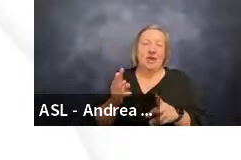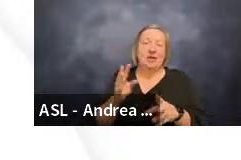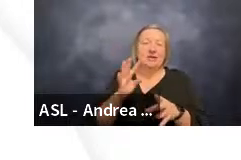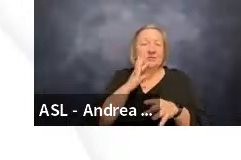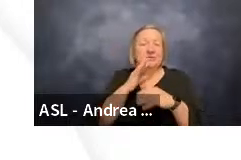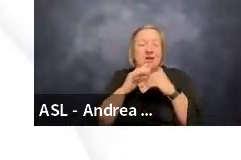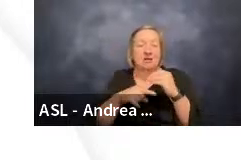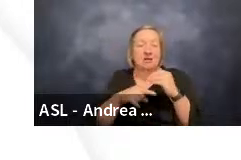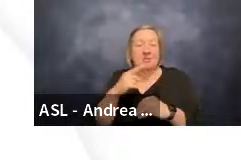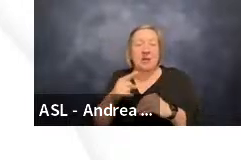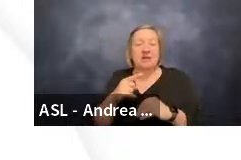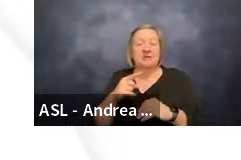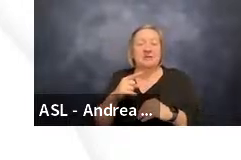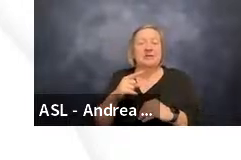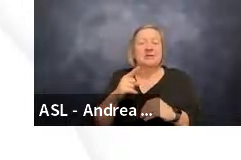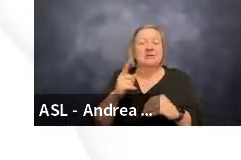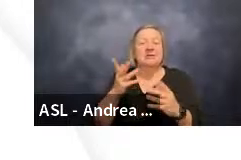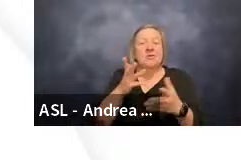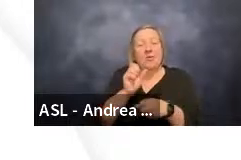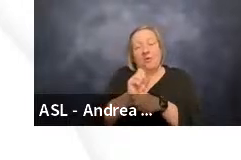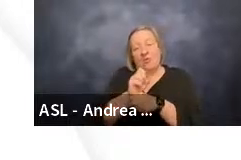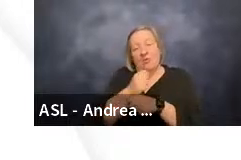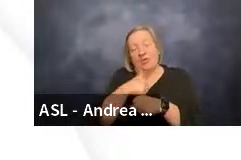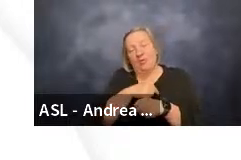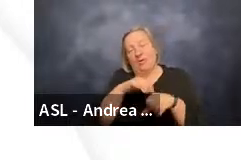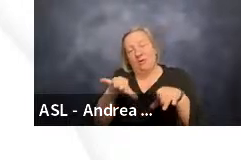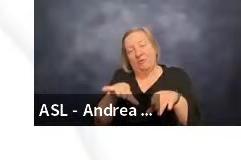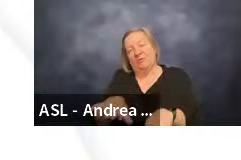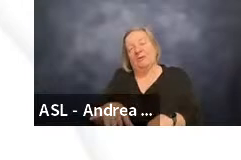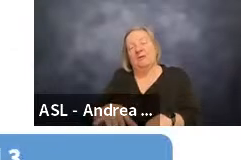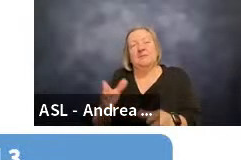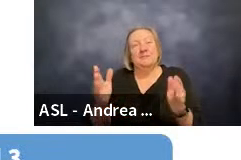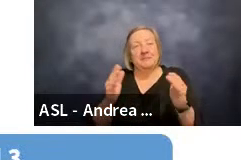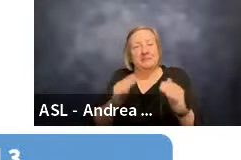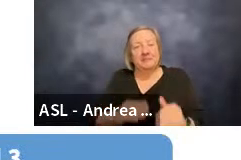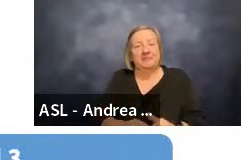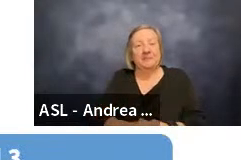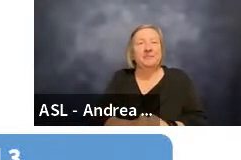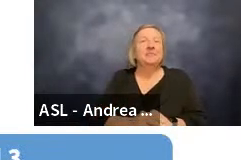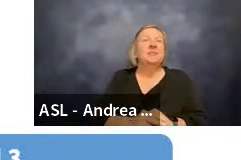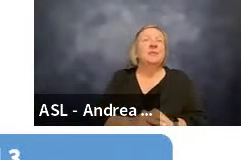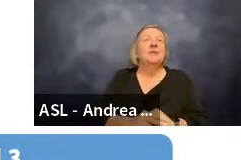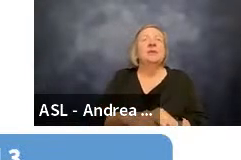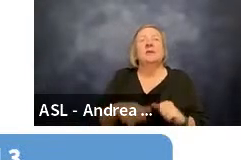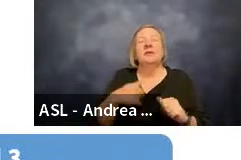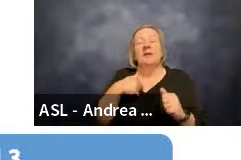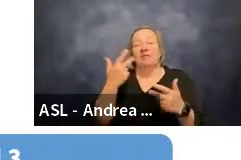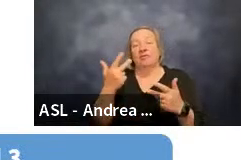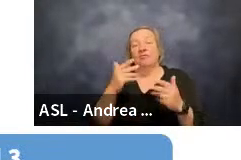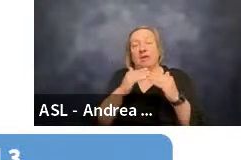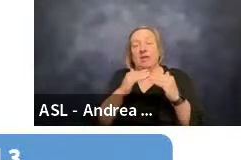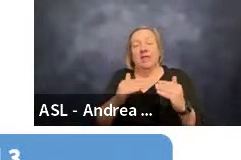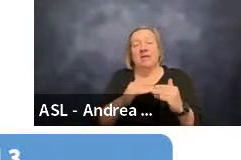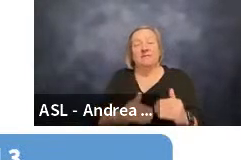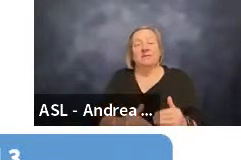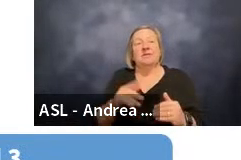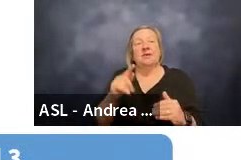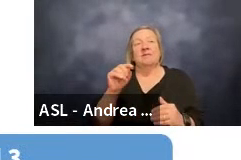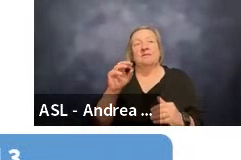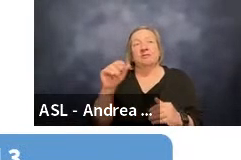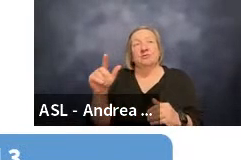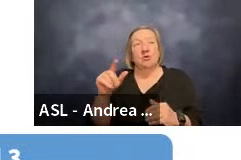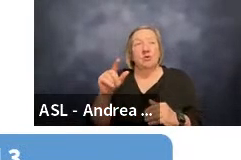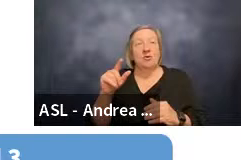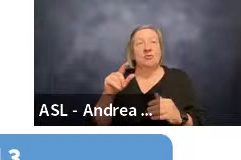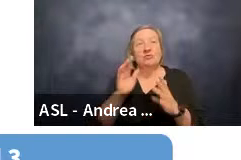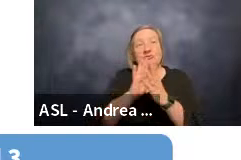about the work that we're going to be doing. So next slide, please. There are 3 levels of toll traffic and revenue